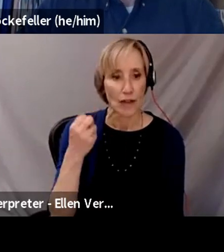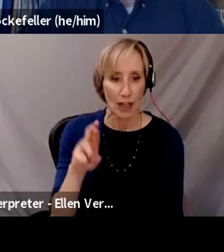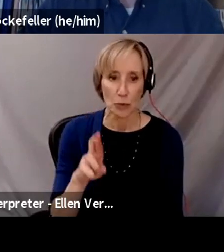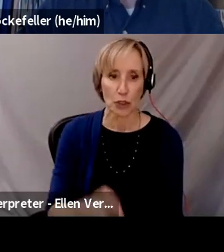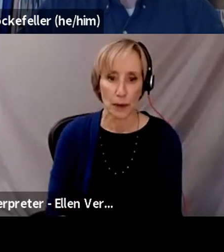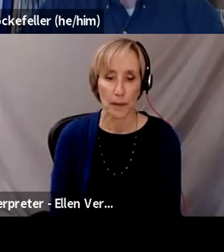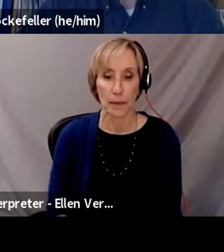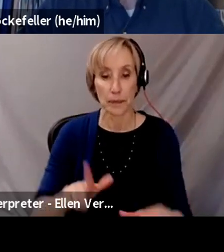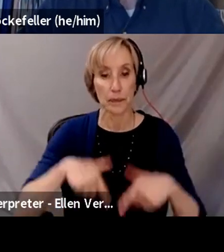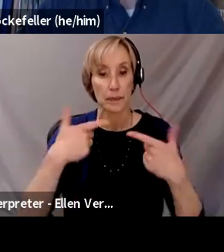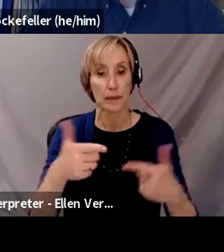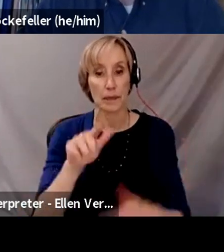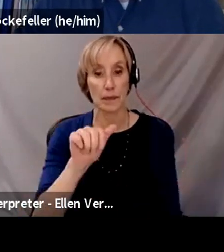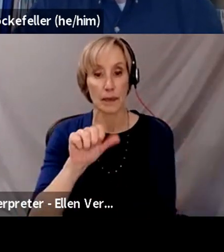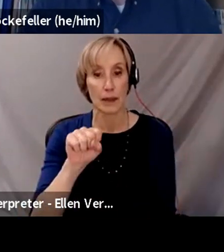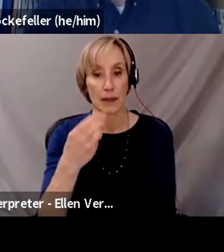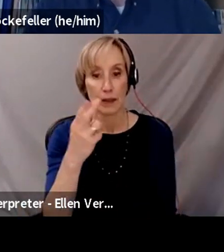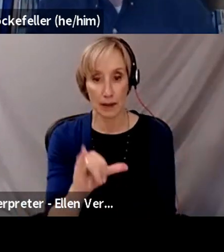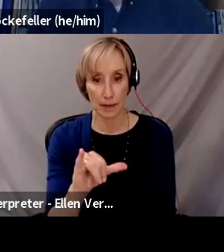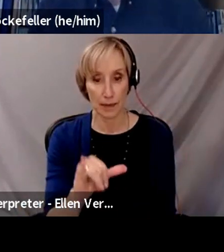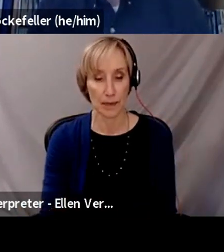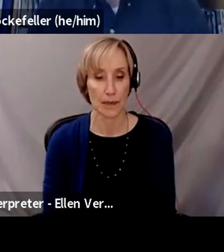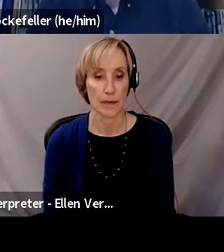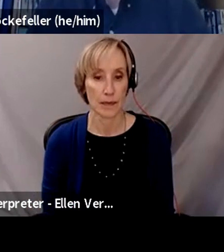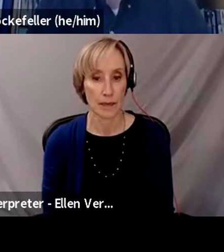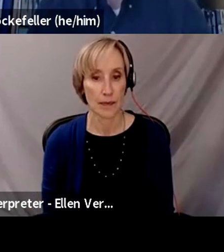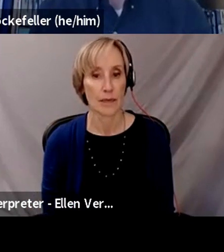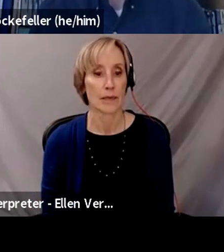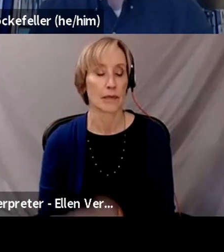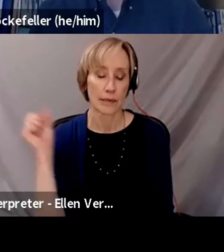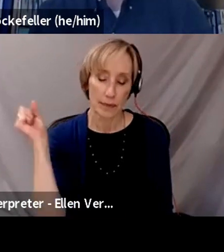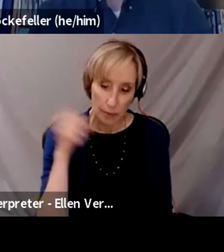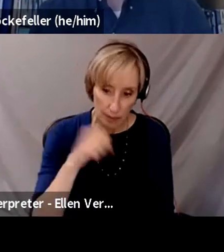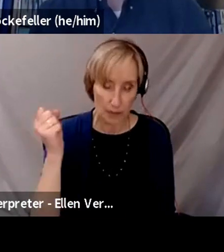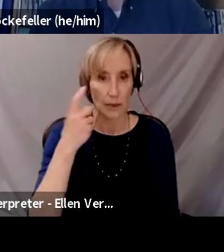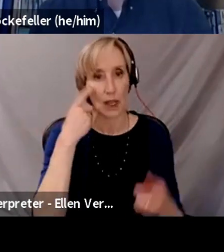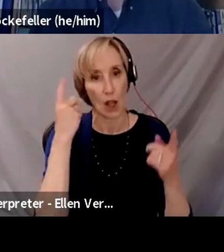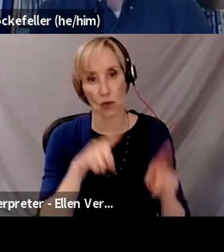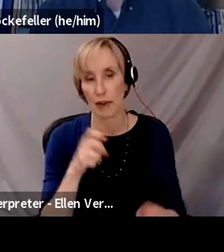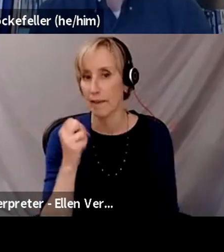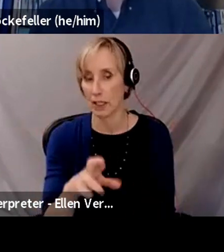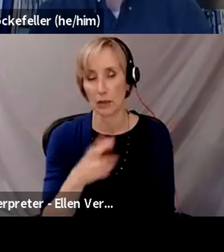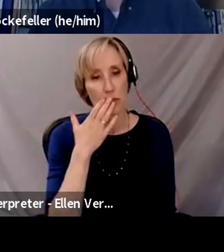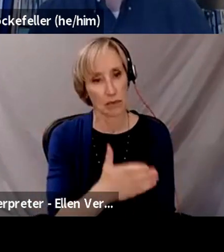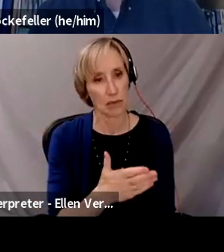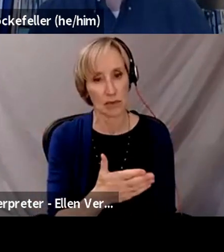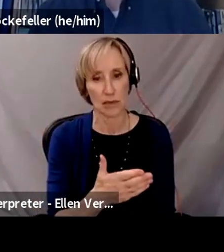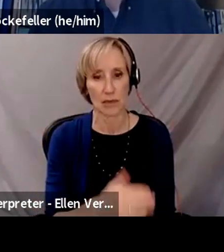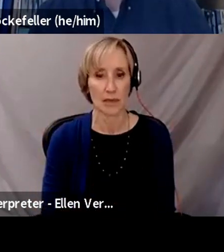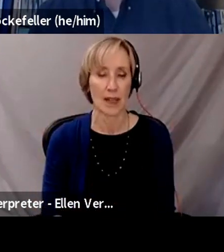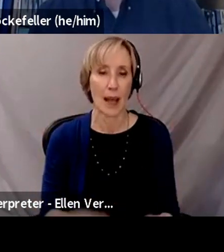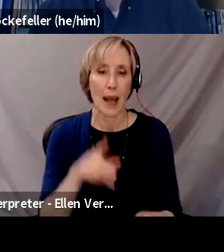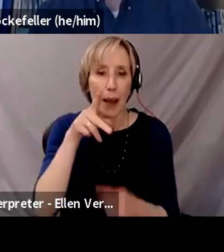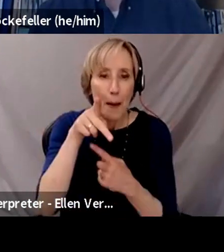Go ahead, Ashley. I really appreciated what Vesper shared. Finding community peer